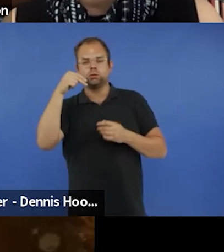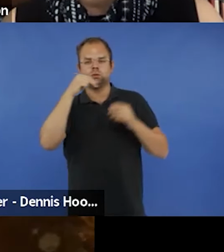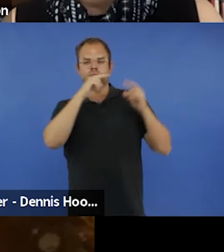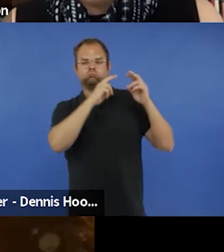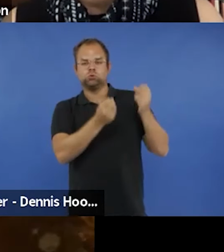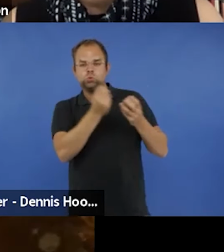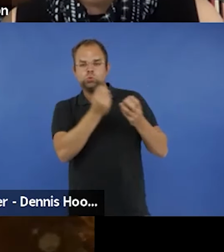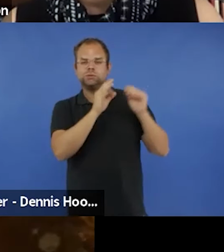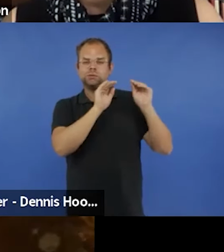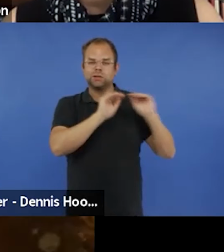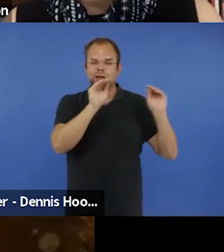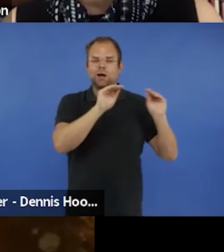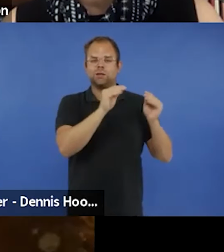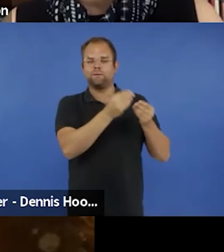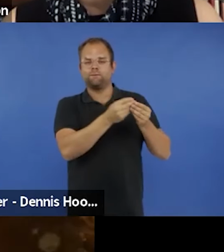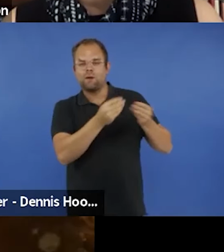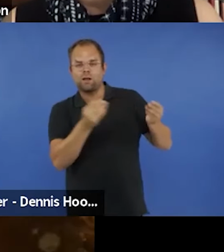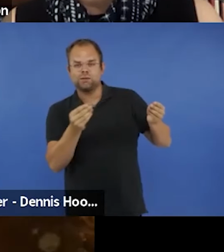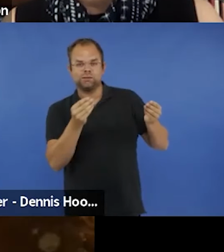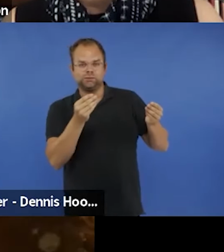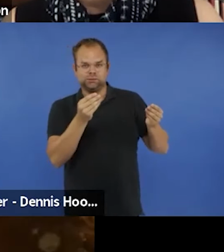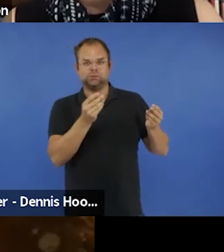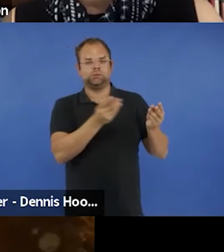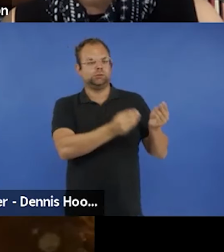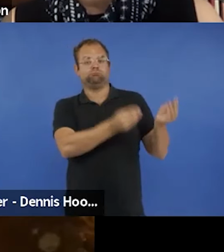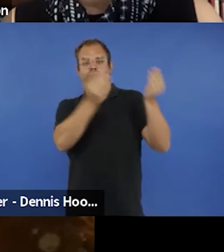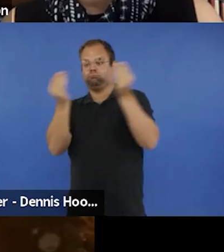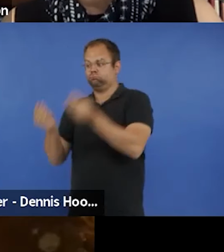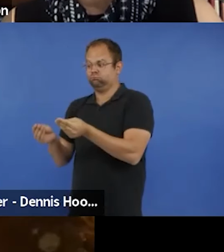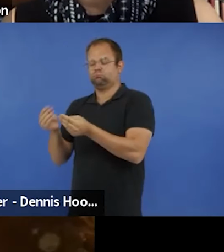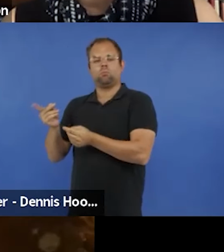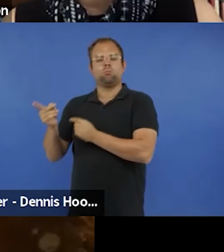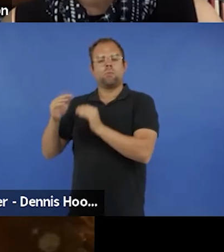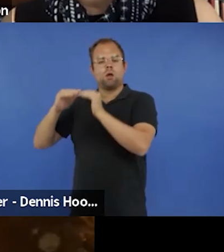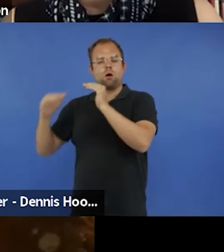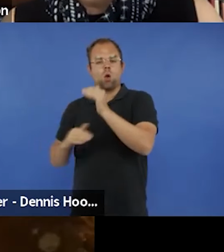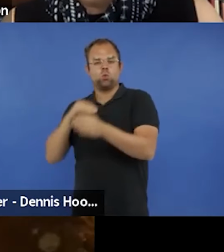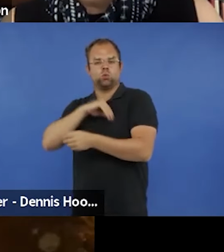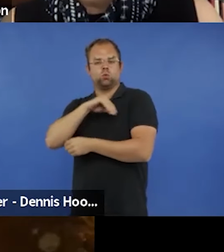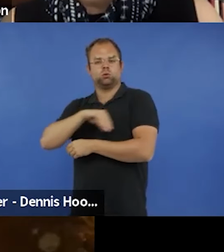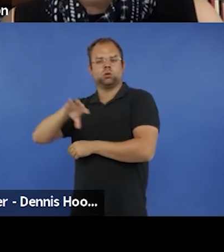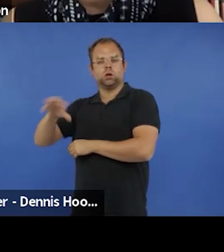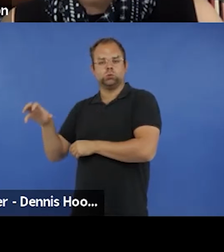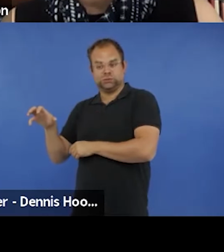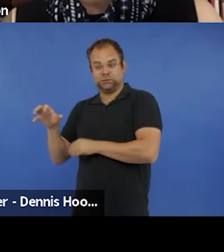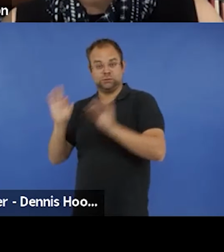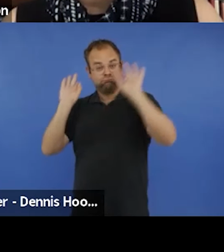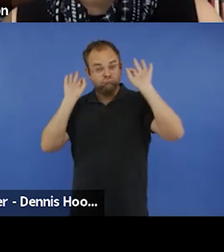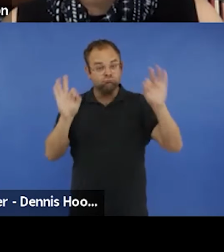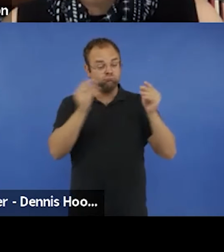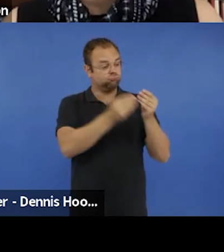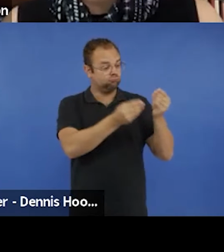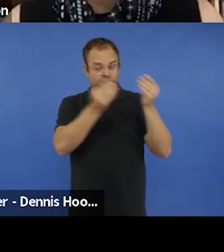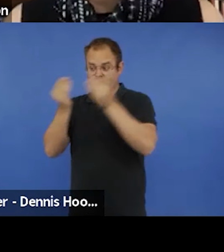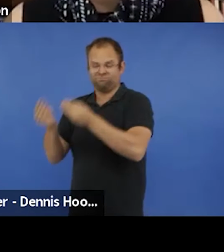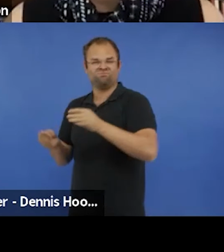always transfer. And then the issue around scaling up. Mm-hmm. So we saw those as